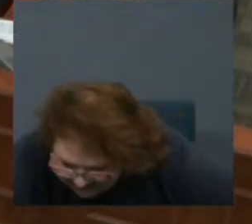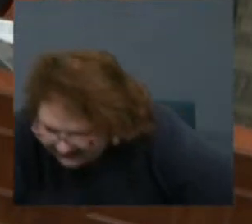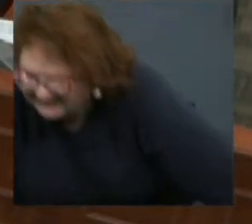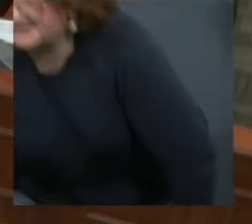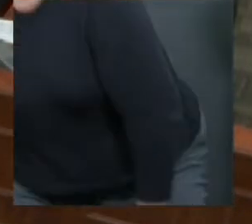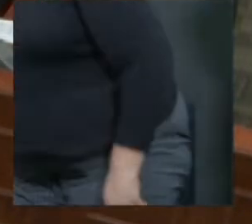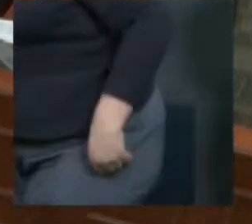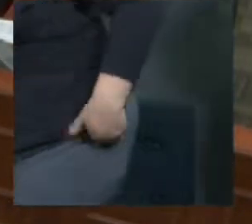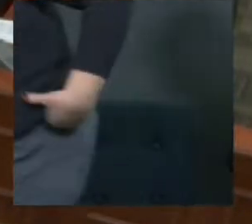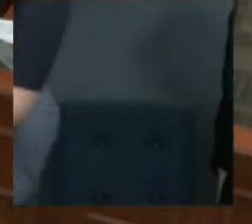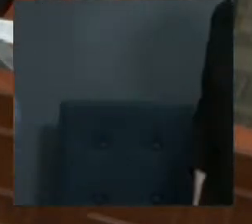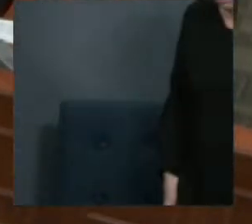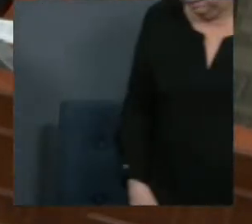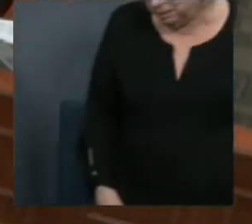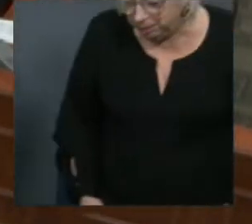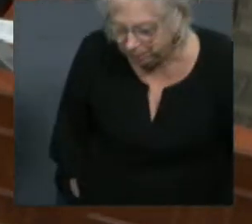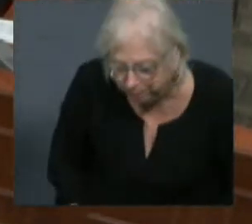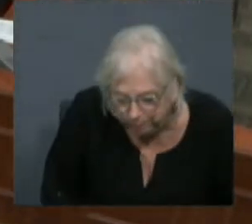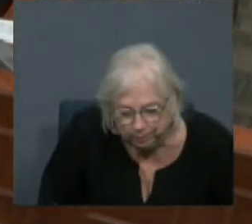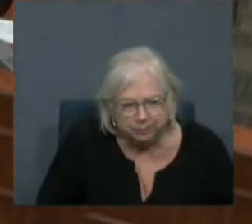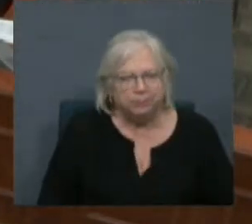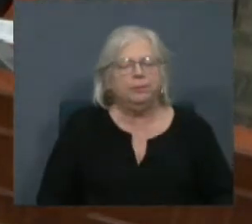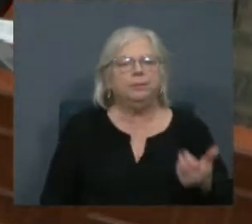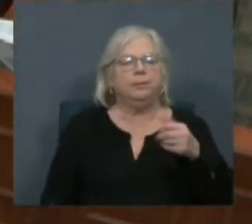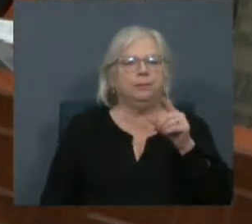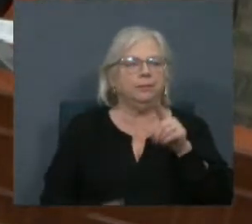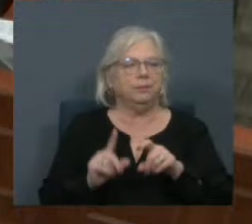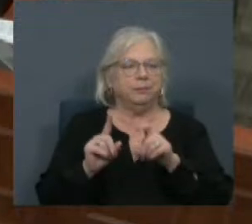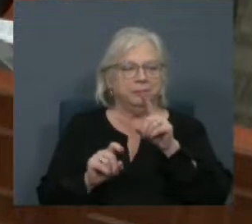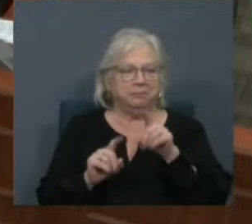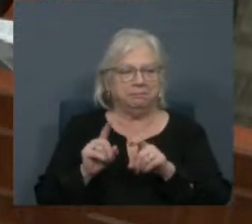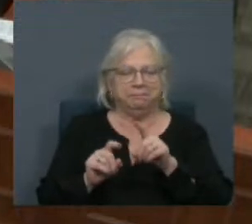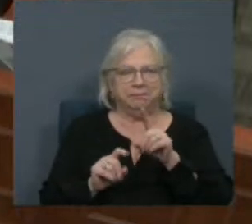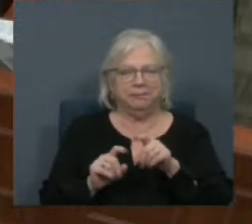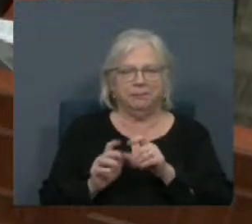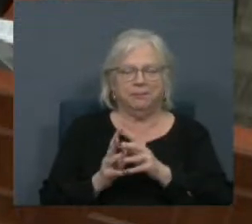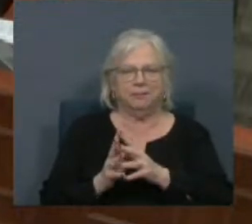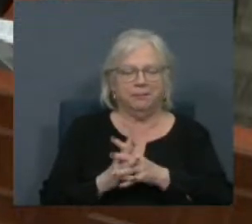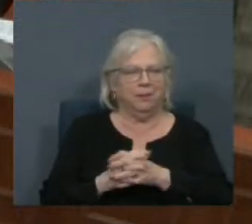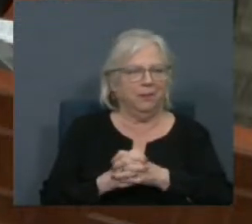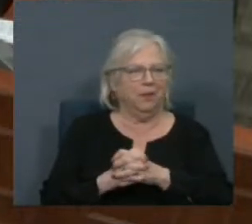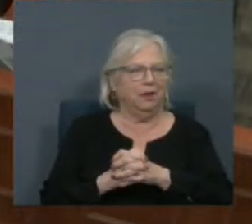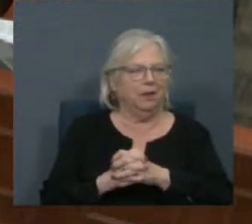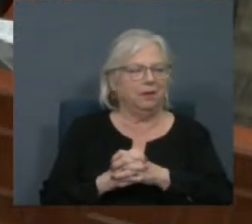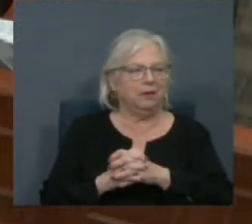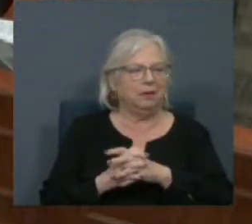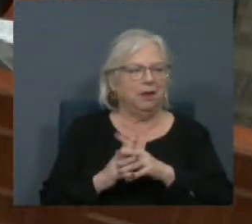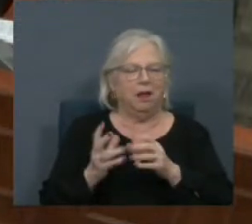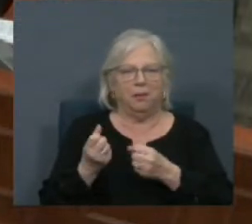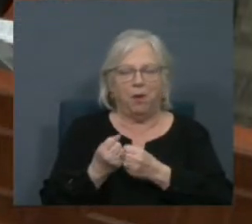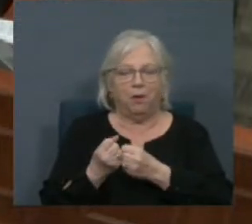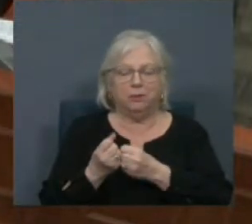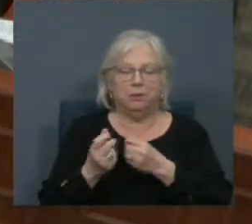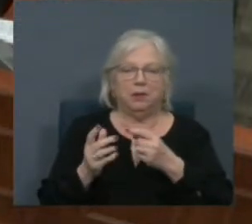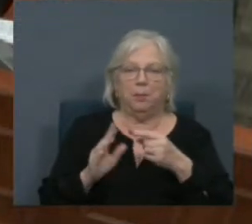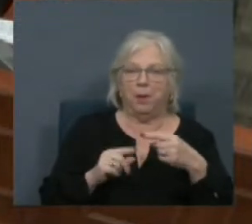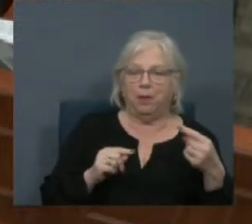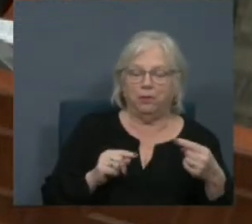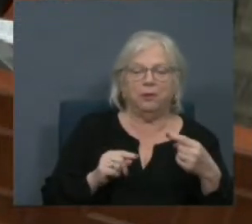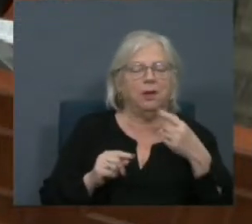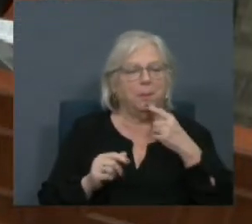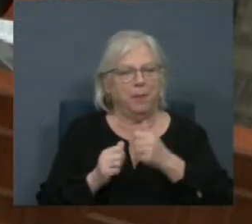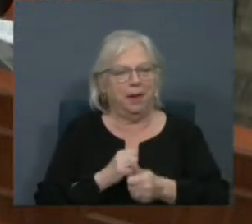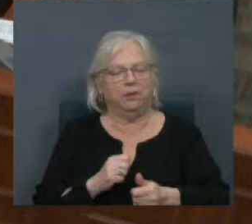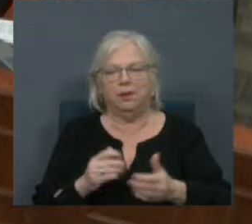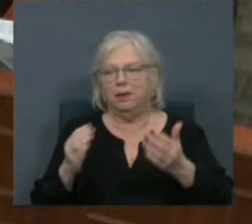Members of the board, we've had 3 readings. Are there any questions? Are there any questions? All those in favor, please say aye. Aye. All those opposed, say nay. Ayes have it. Madam Clerk, if you